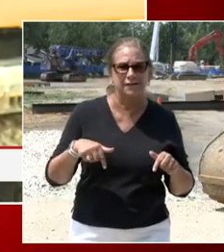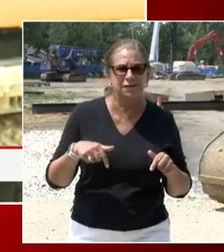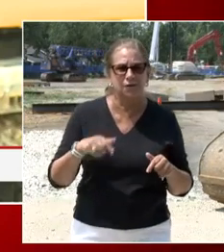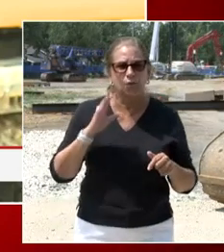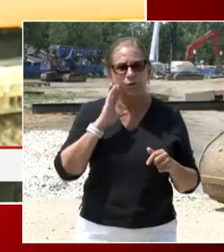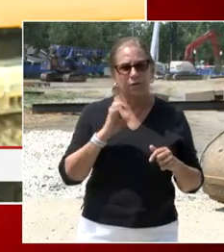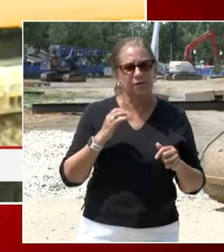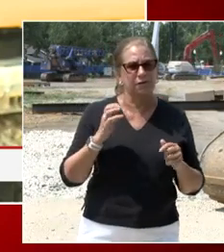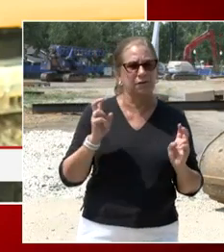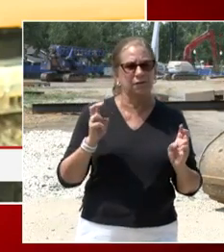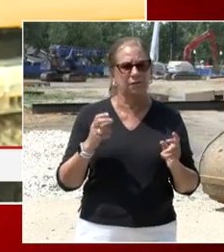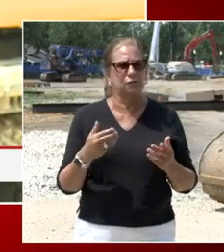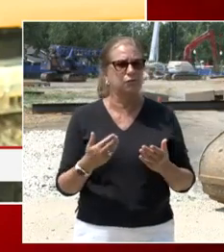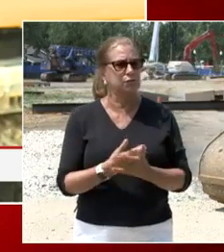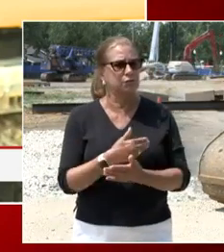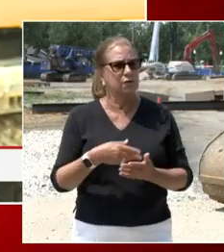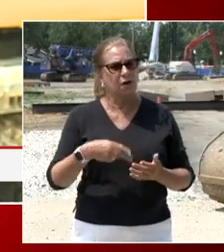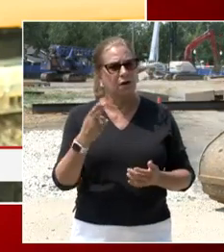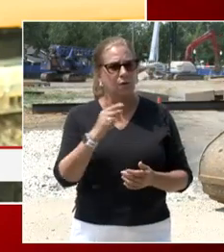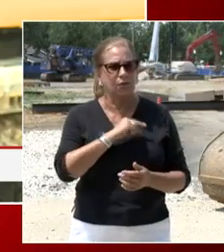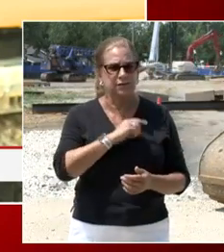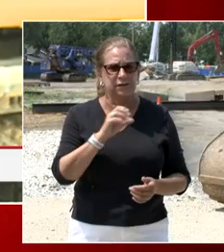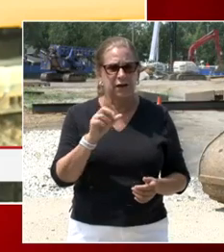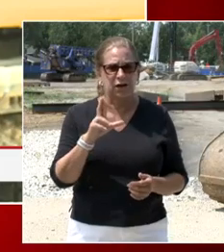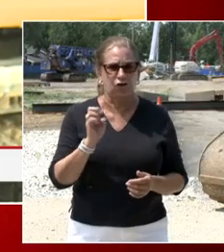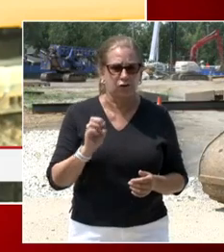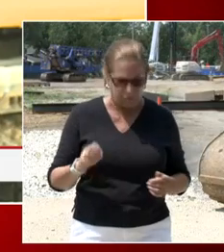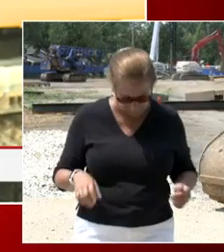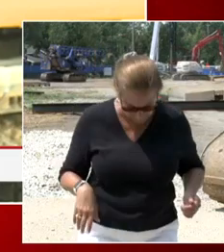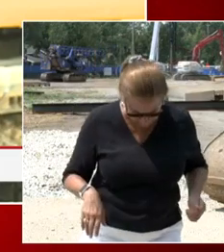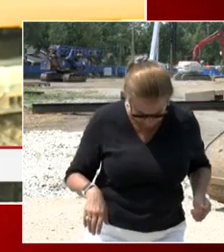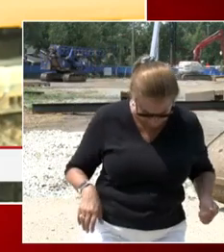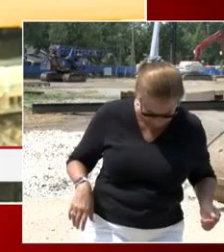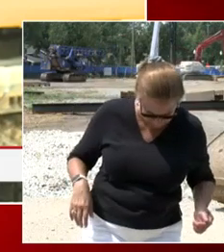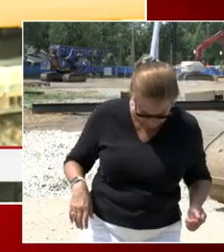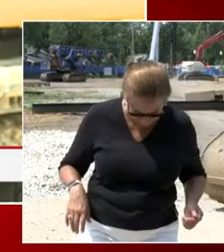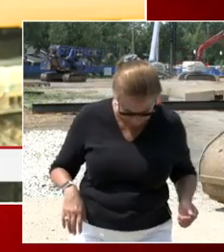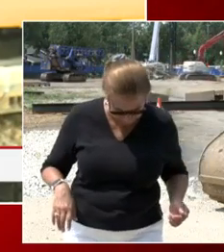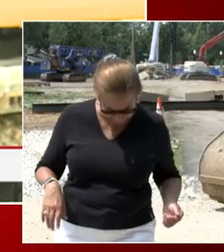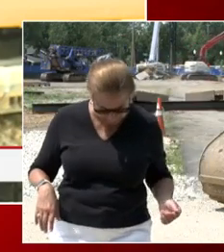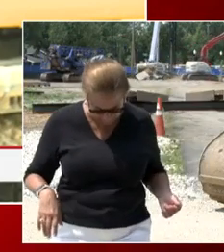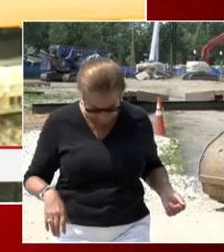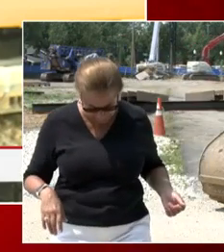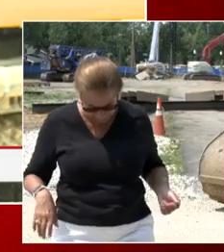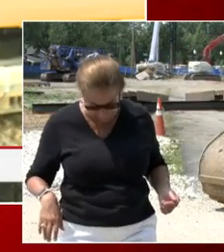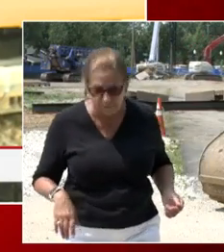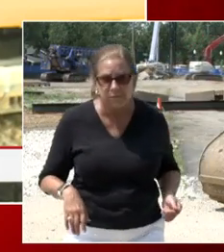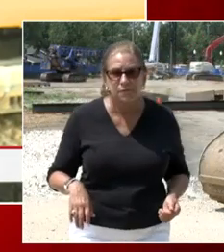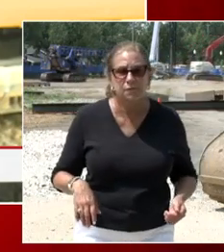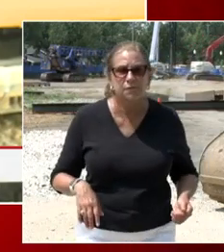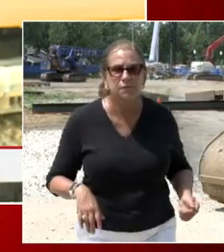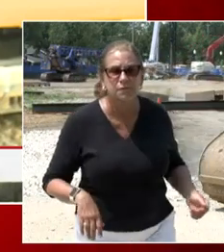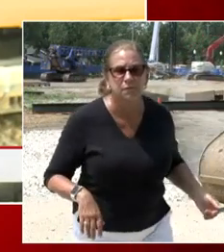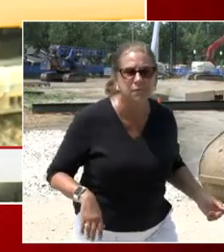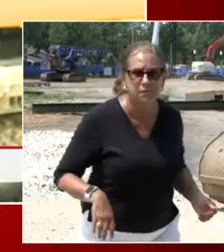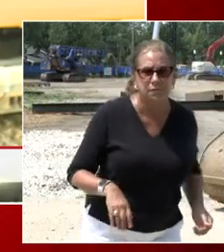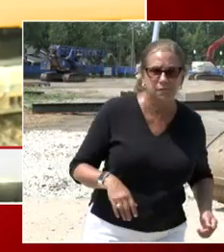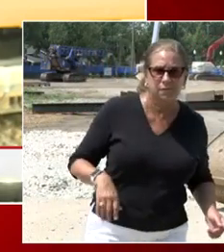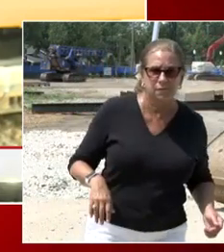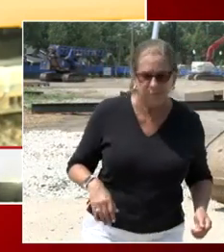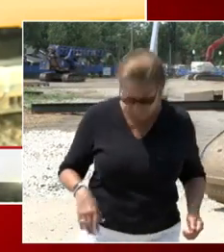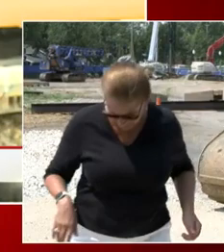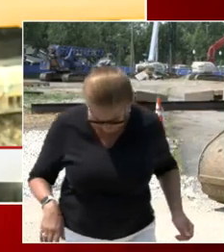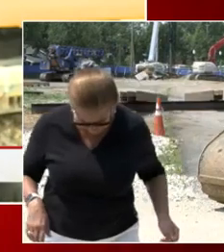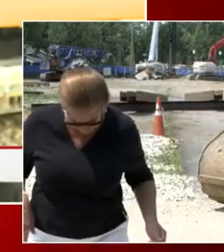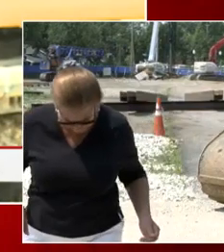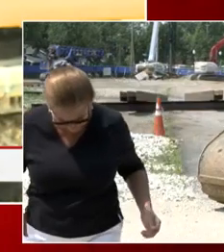really necessary is the community, the staff, the patients, the volunteers, and the donors and neighbors who will truly bring life to